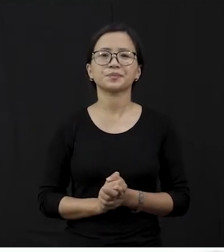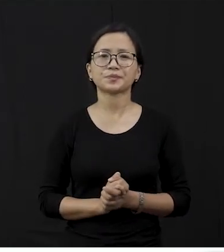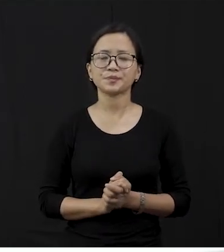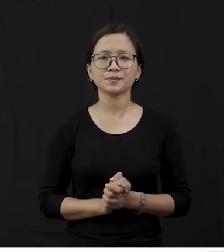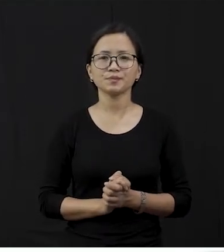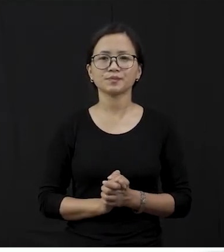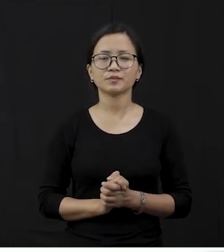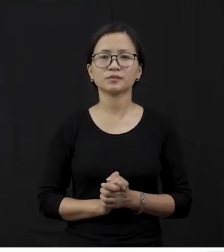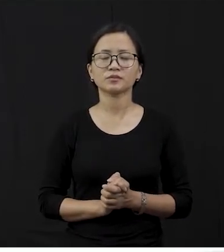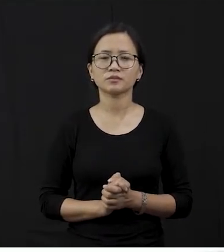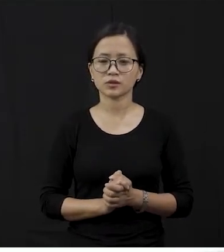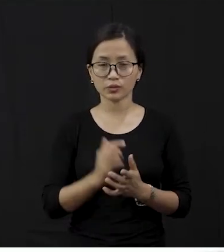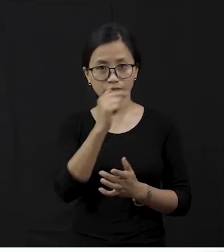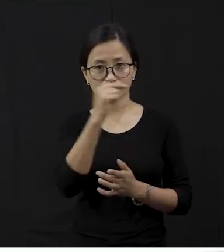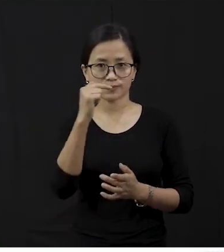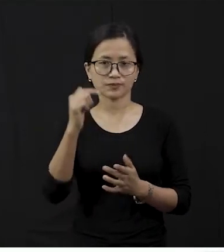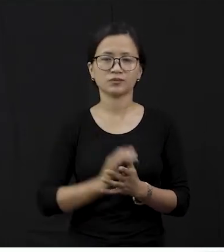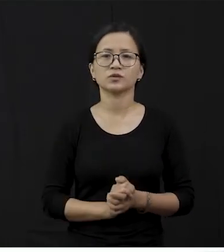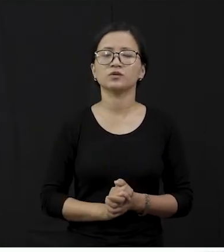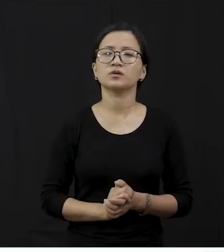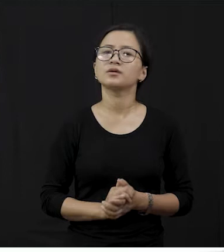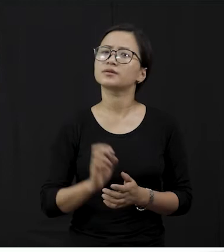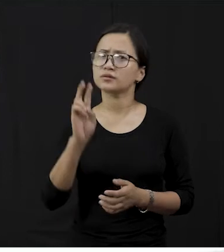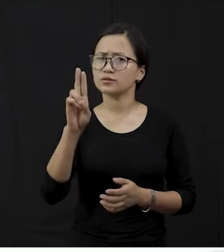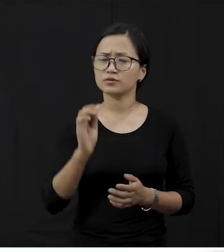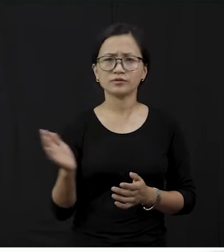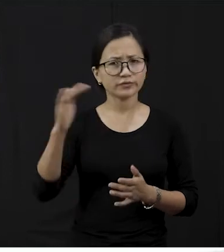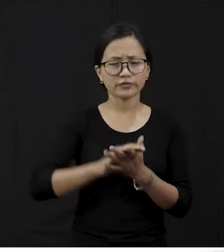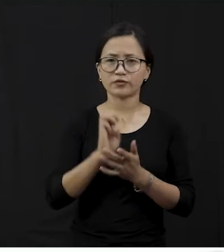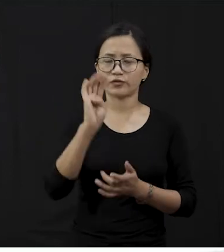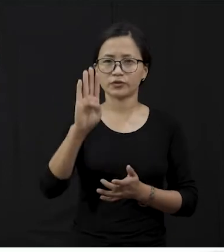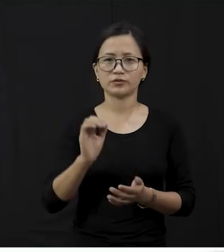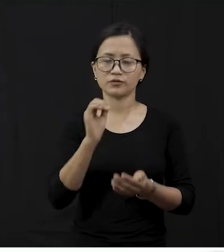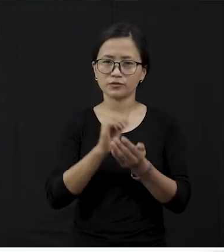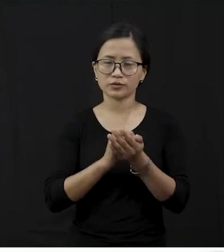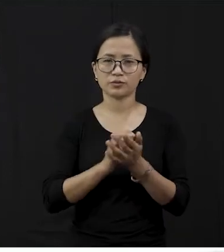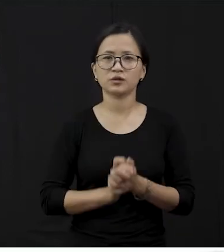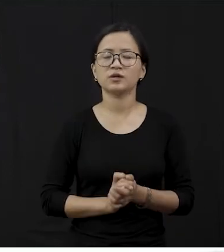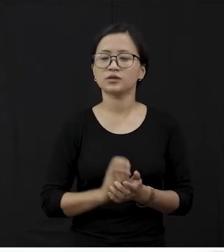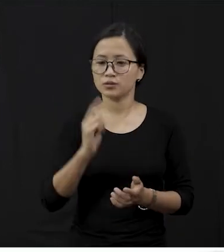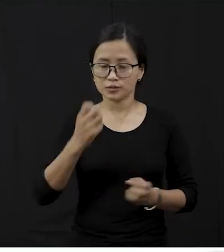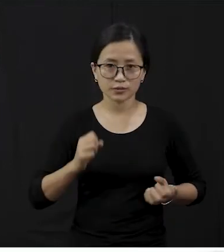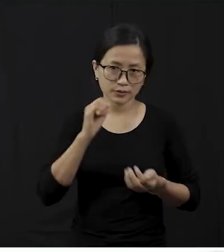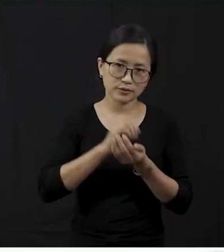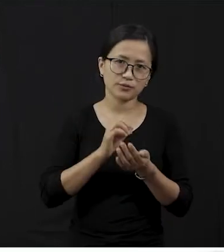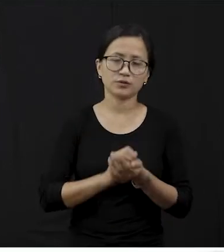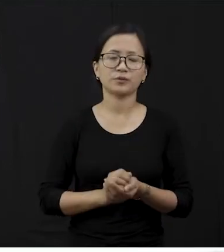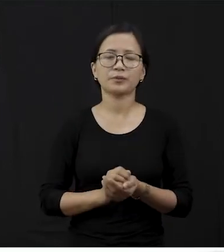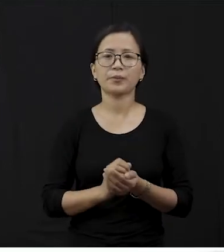2. For subtracting 2 from 4, first you keep the bigger number in your